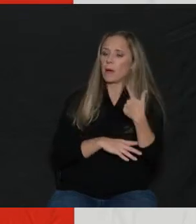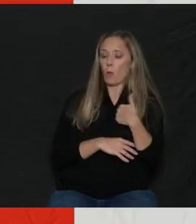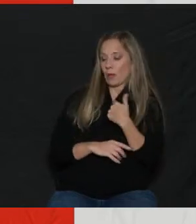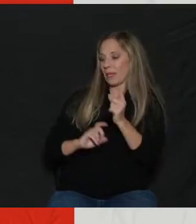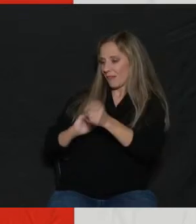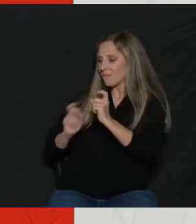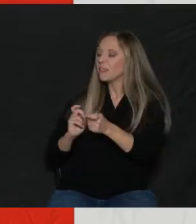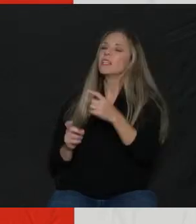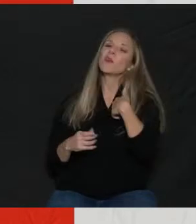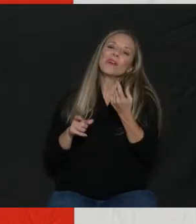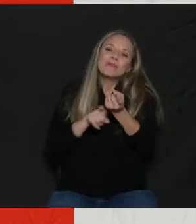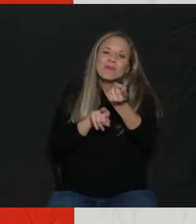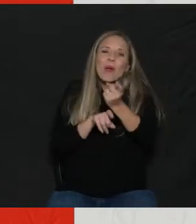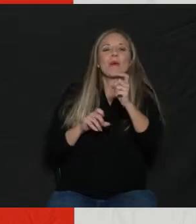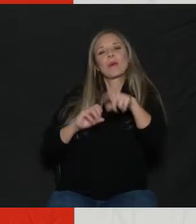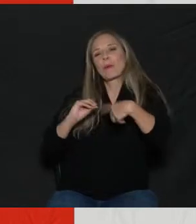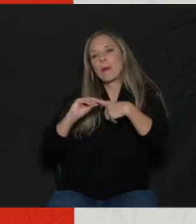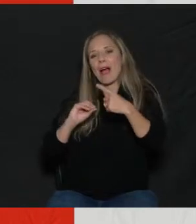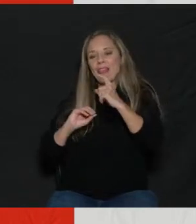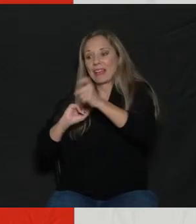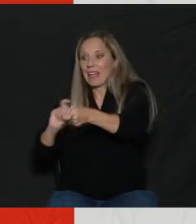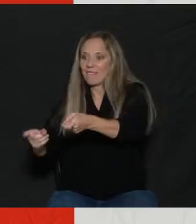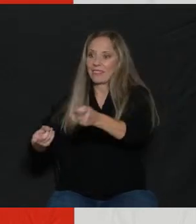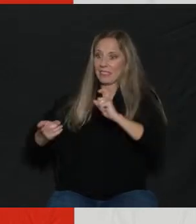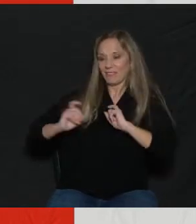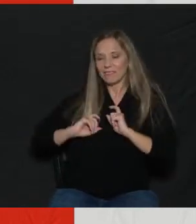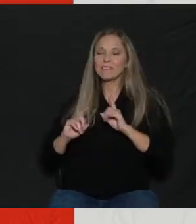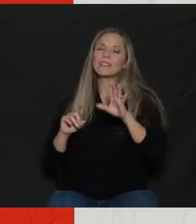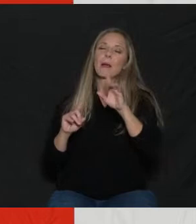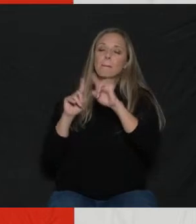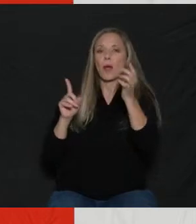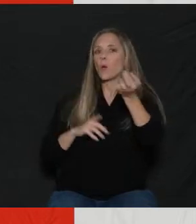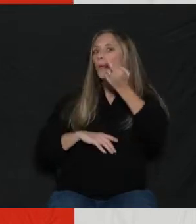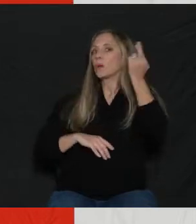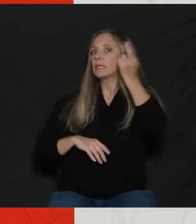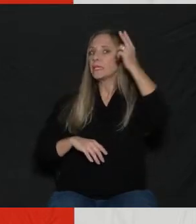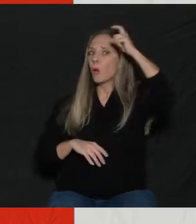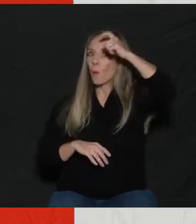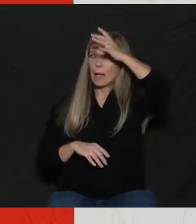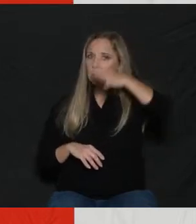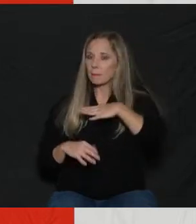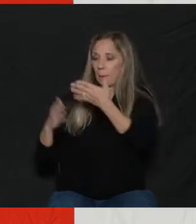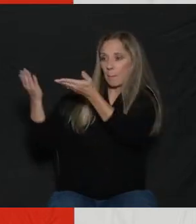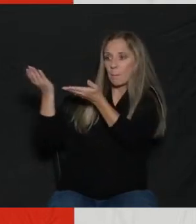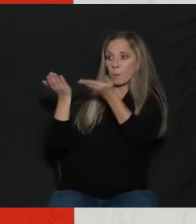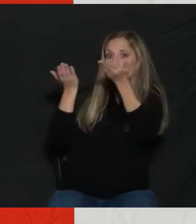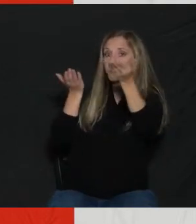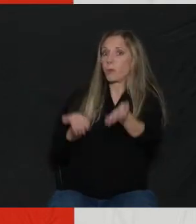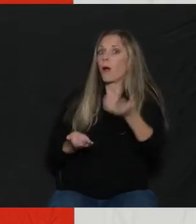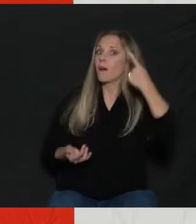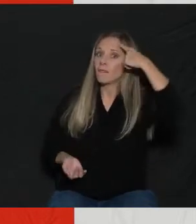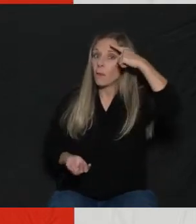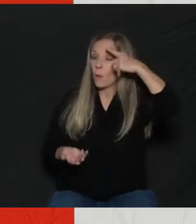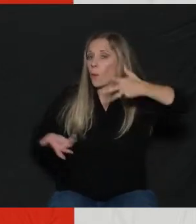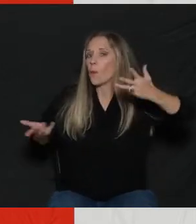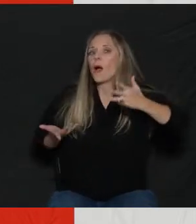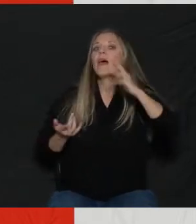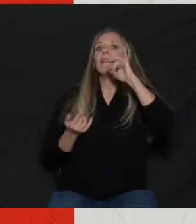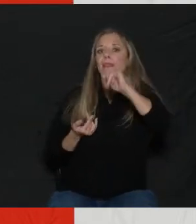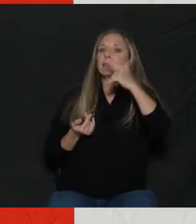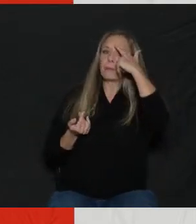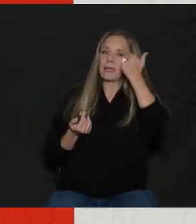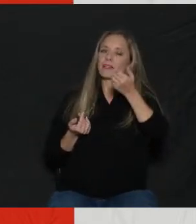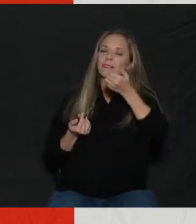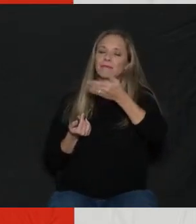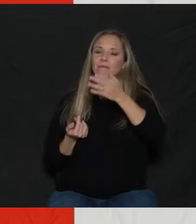and receiving gifts. But the reason the wise men brought the gifts was symbolic of the greatest gift ever given to us. For God so loved the world that